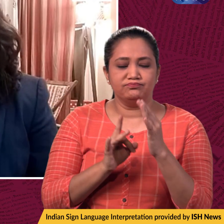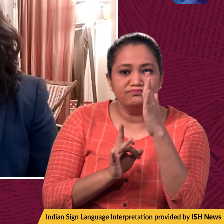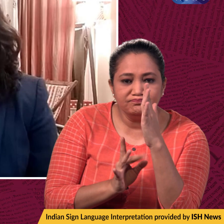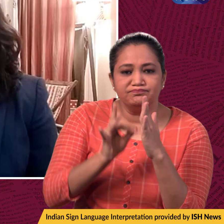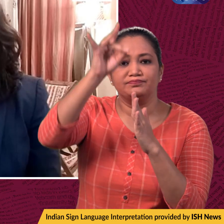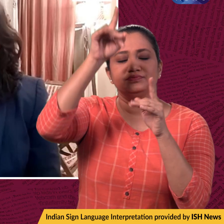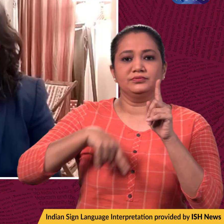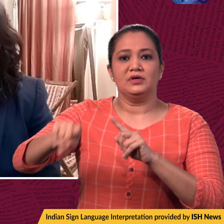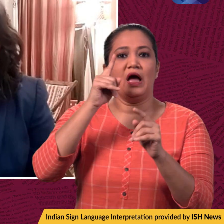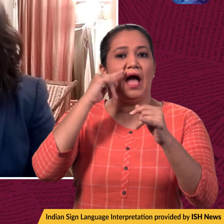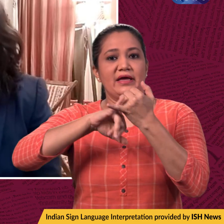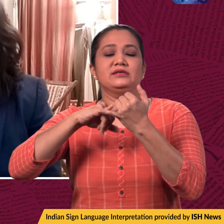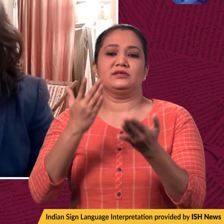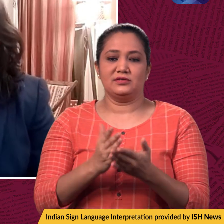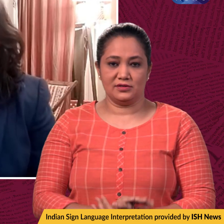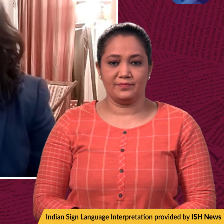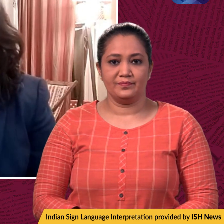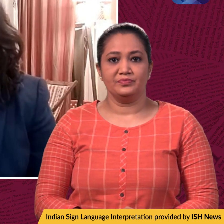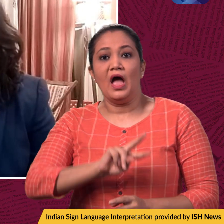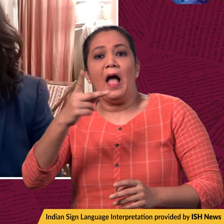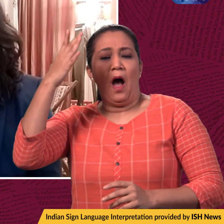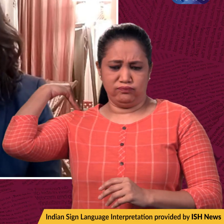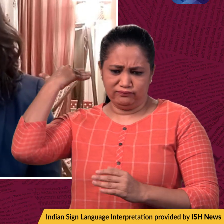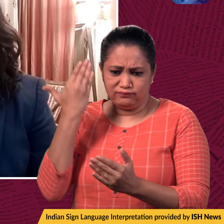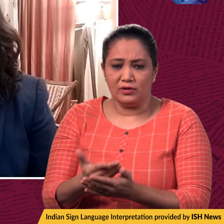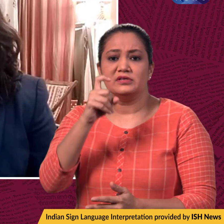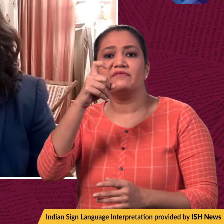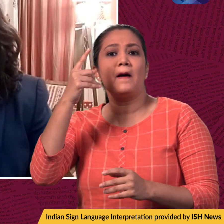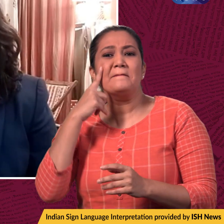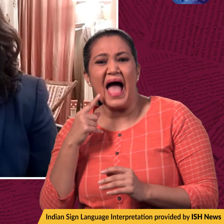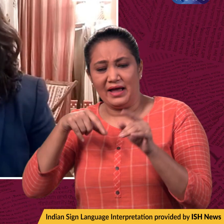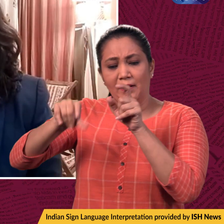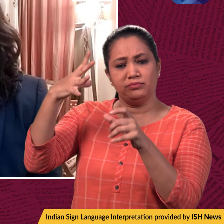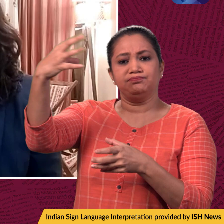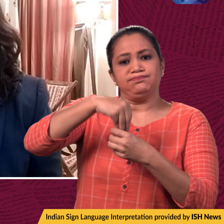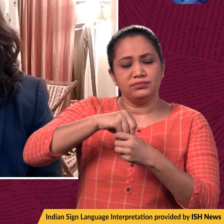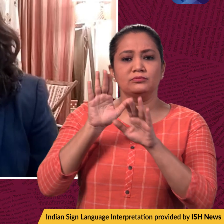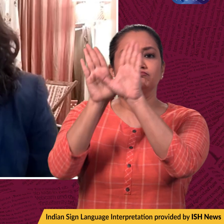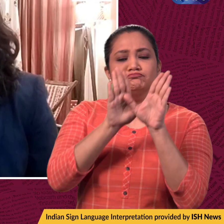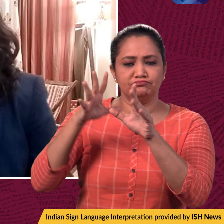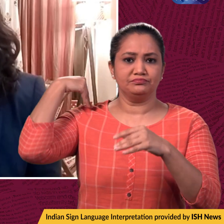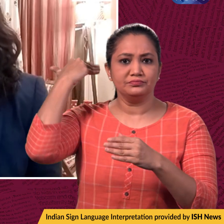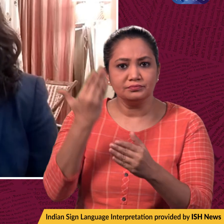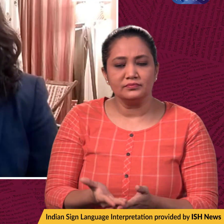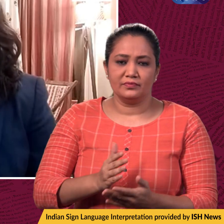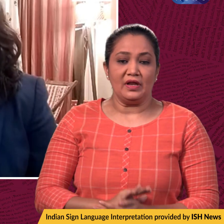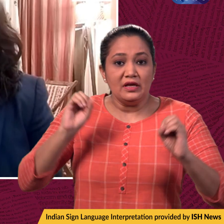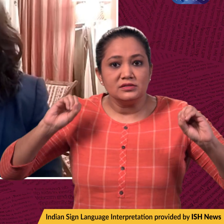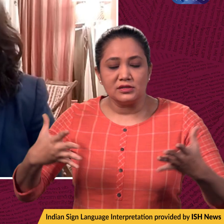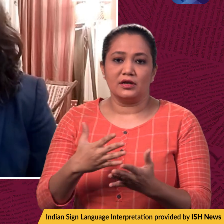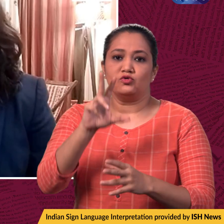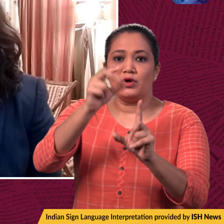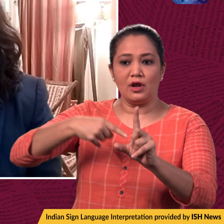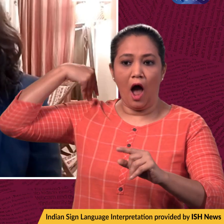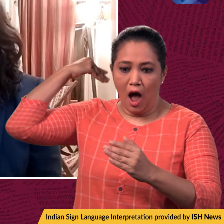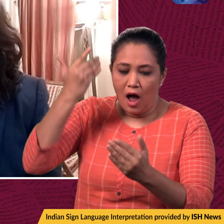mission aboard the ISS. Now, only 7 other black astronauts have boarded the space station since its inception